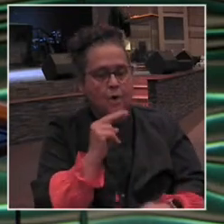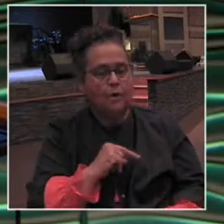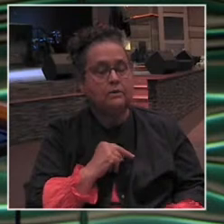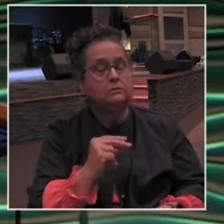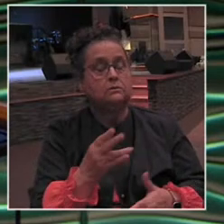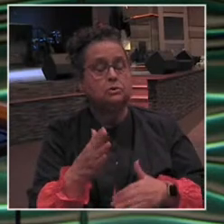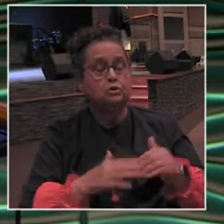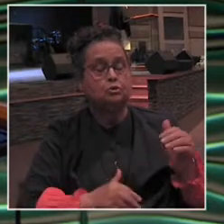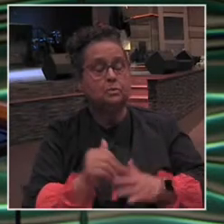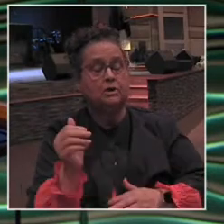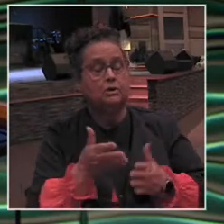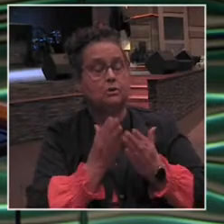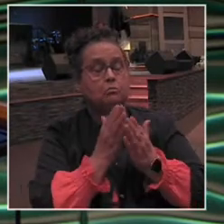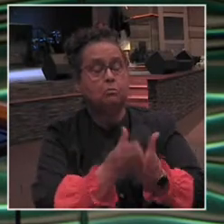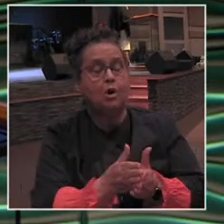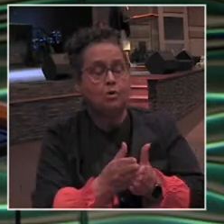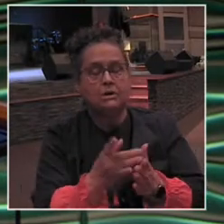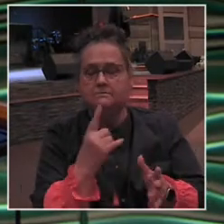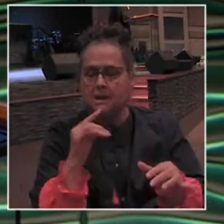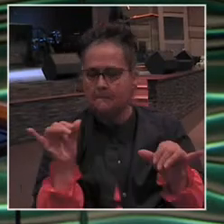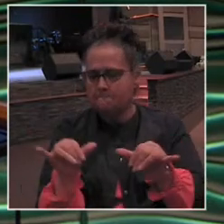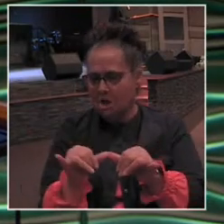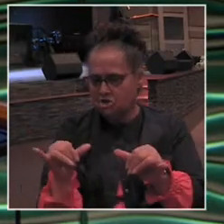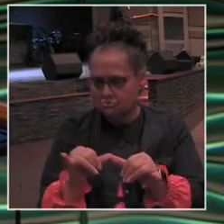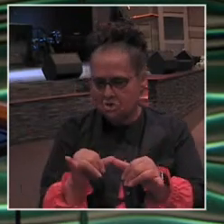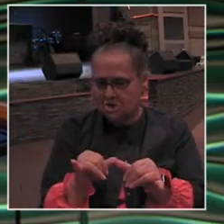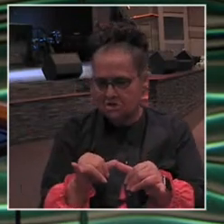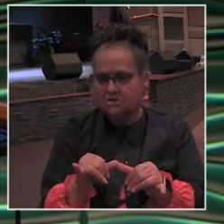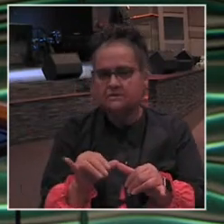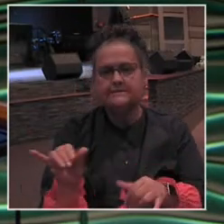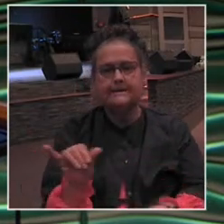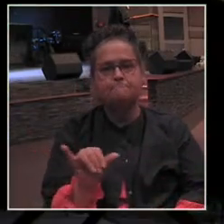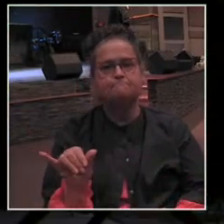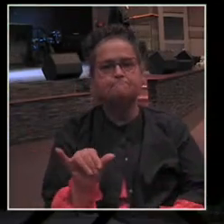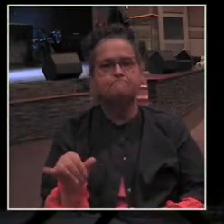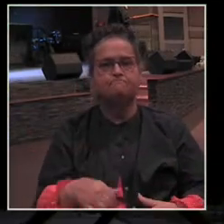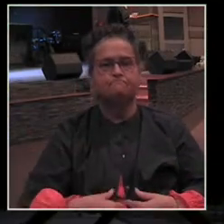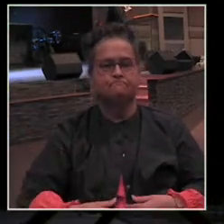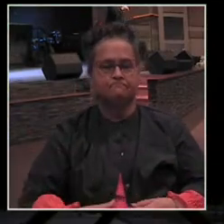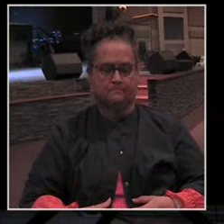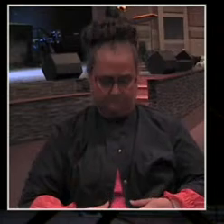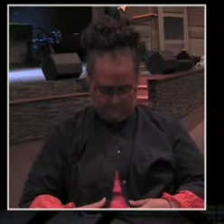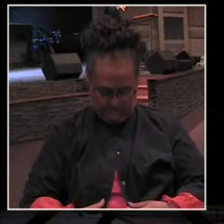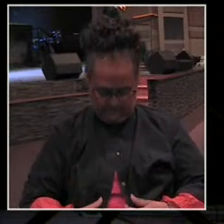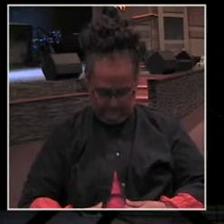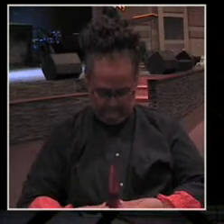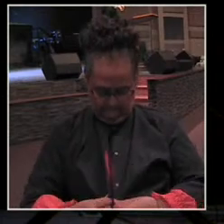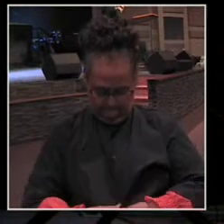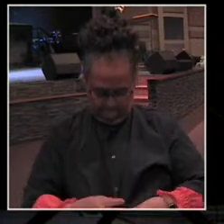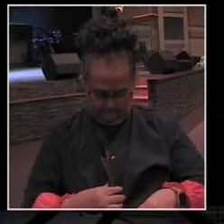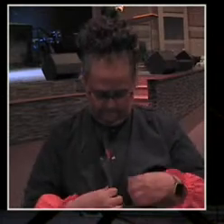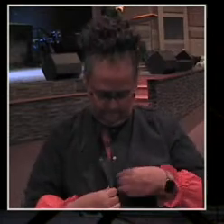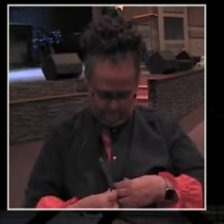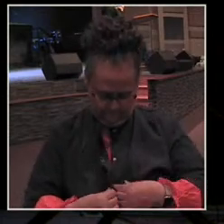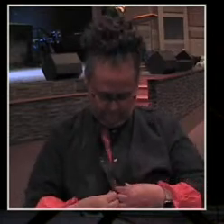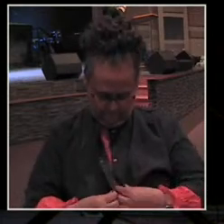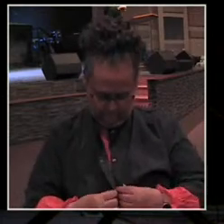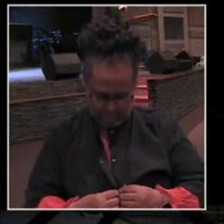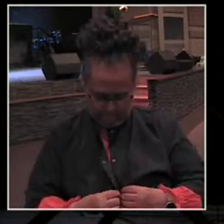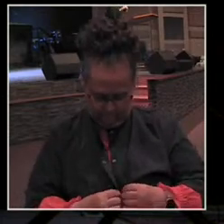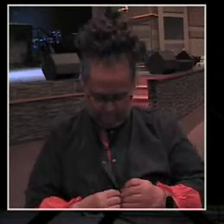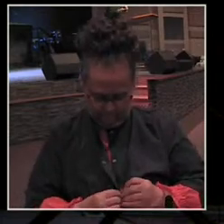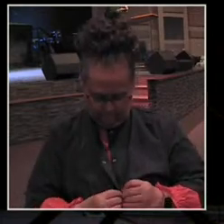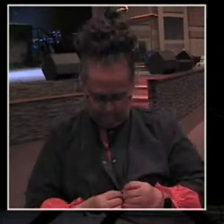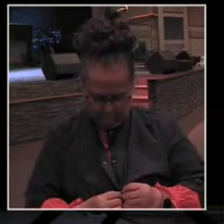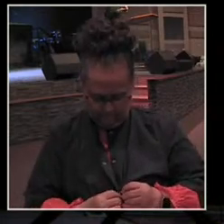boat. And he gives him the measurements of the boat in that same passage of scripture. And at this point of the story, Noah probably